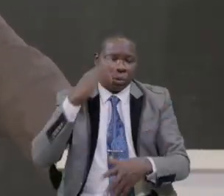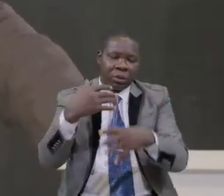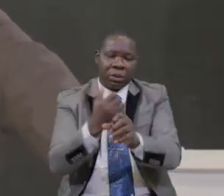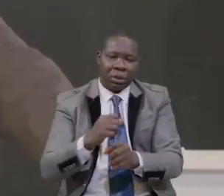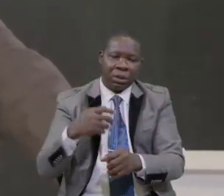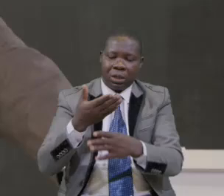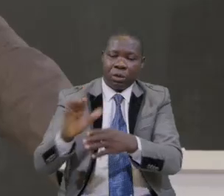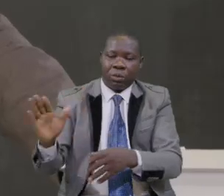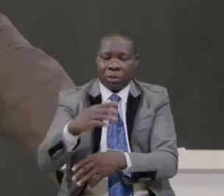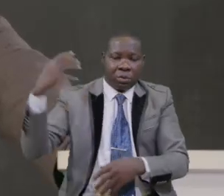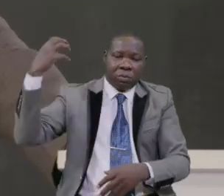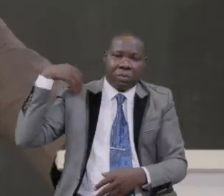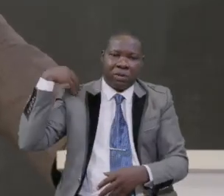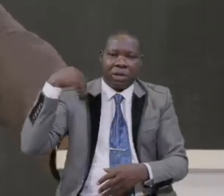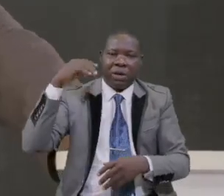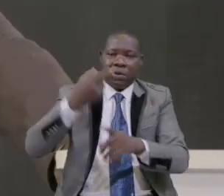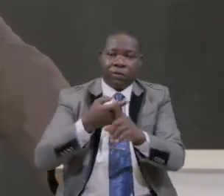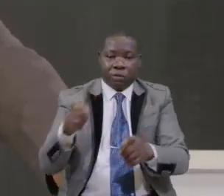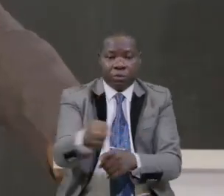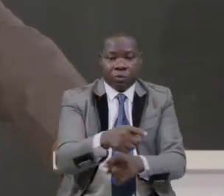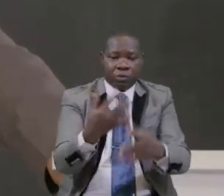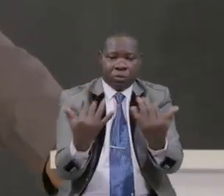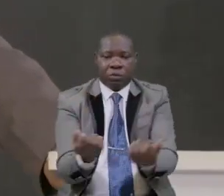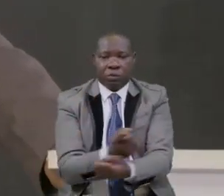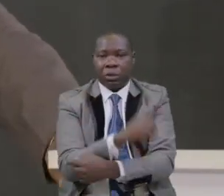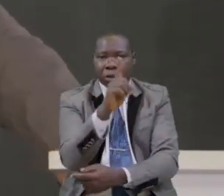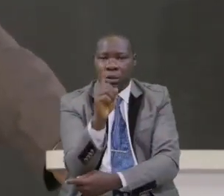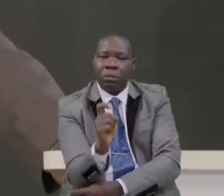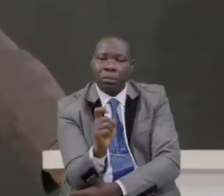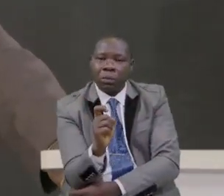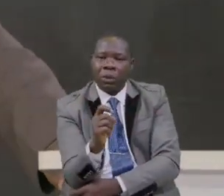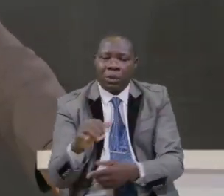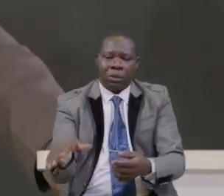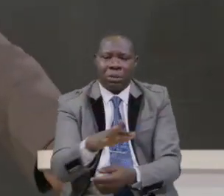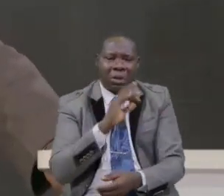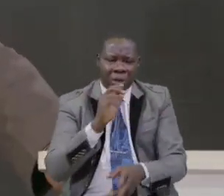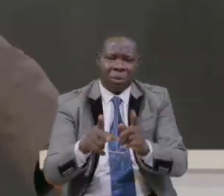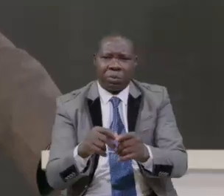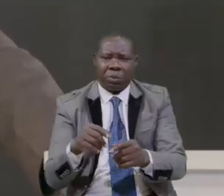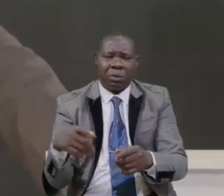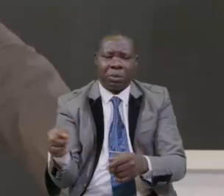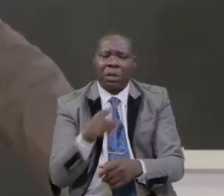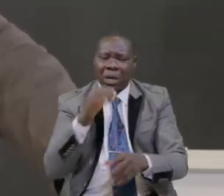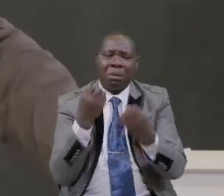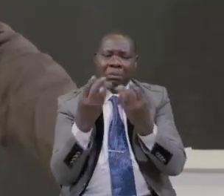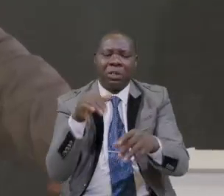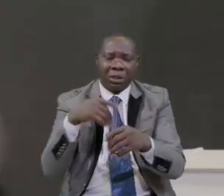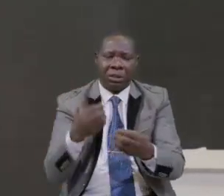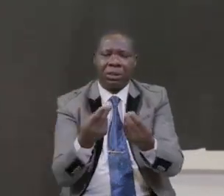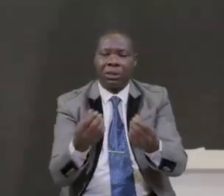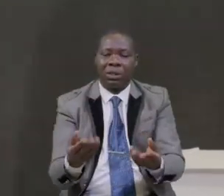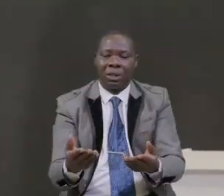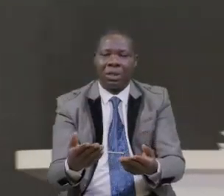master from your head today? Those are people, the many in the land. They have revelation, they don't have